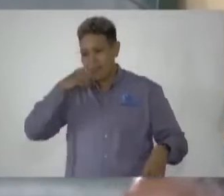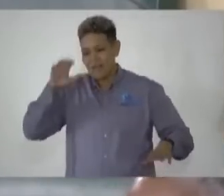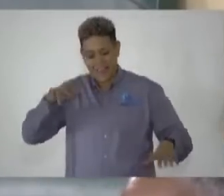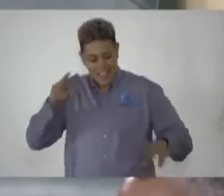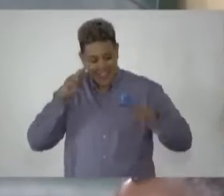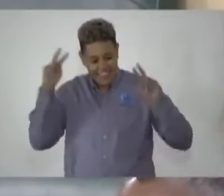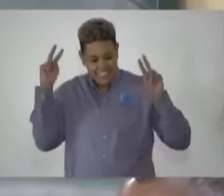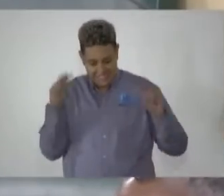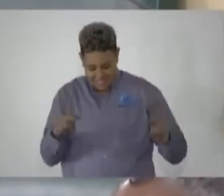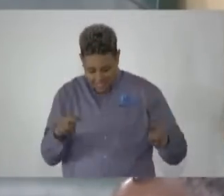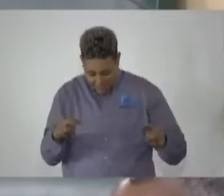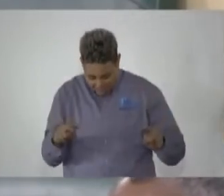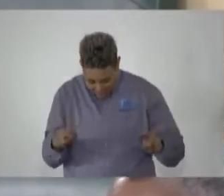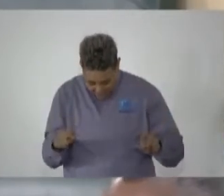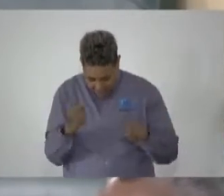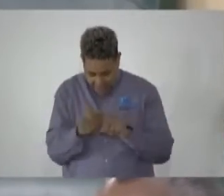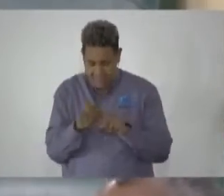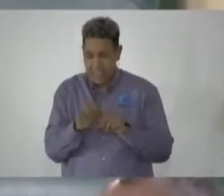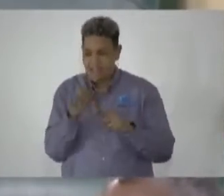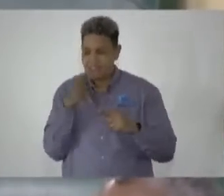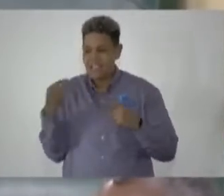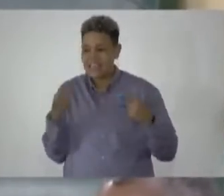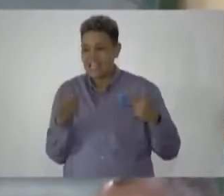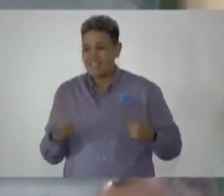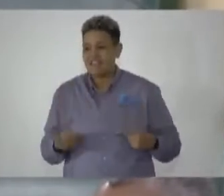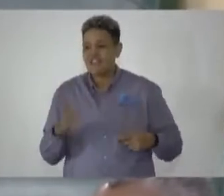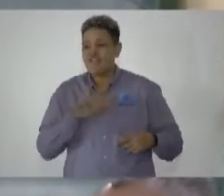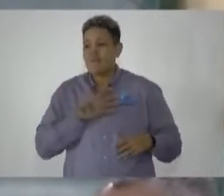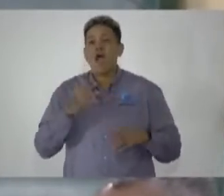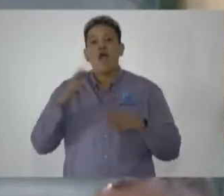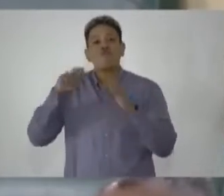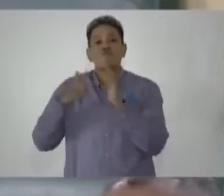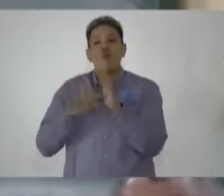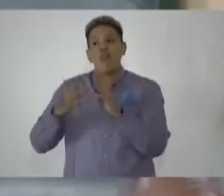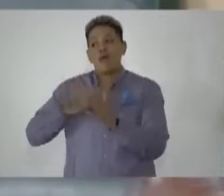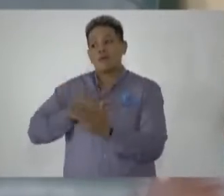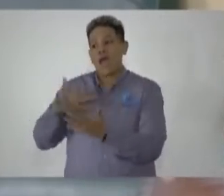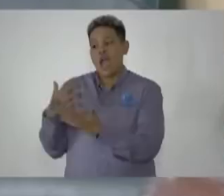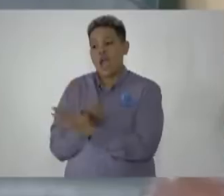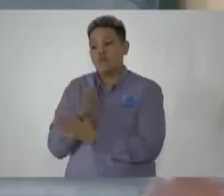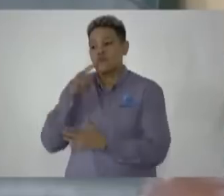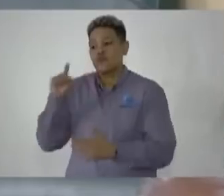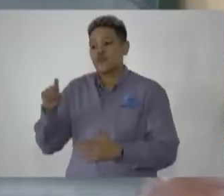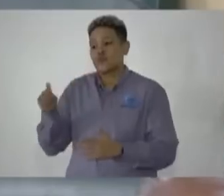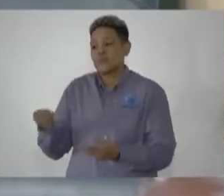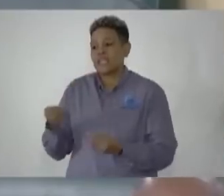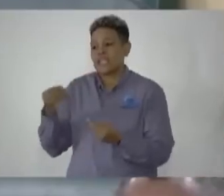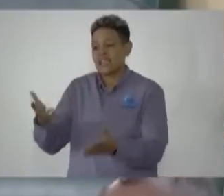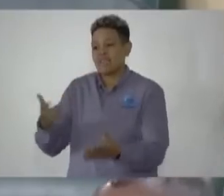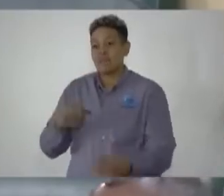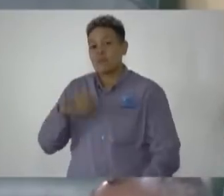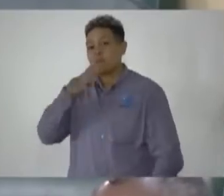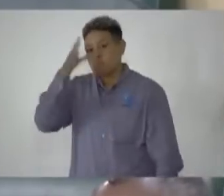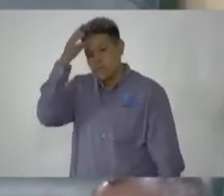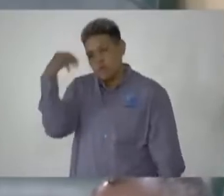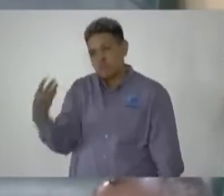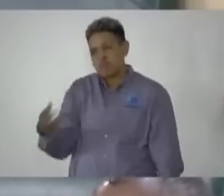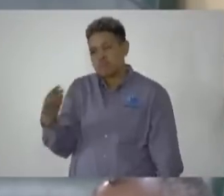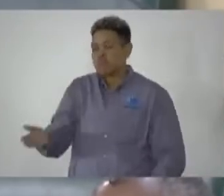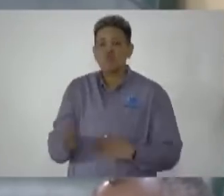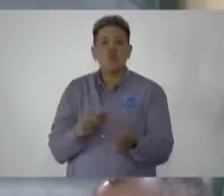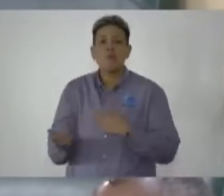see a division of my role and my opportunities that should be afforded to me based on my